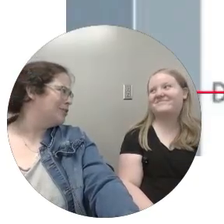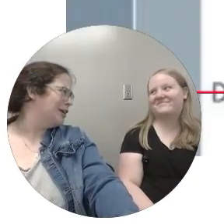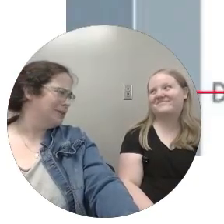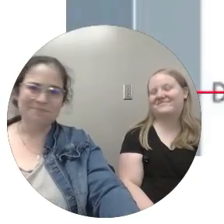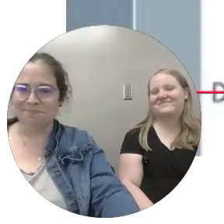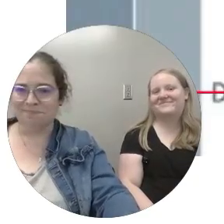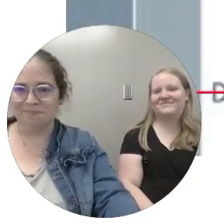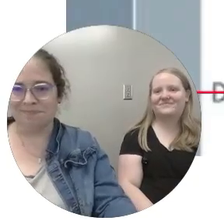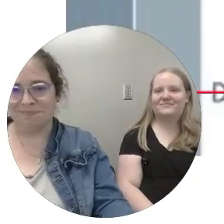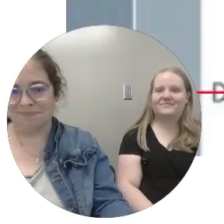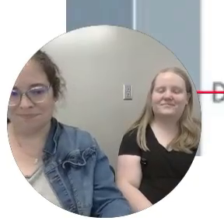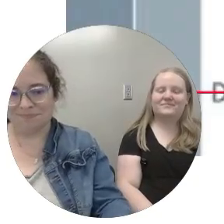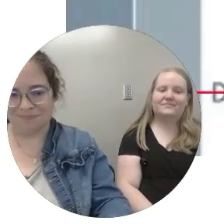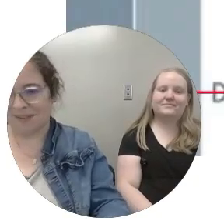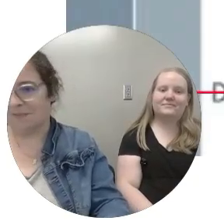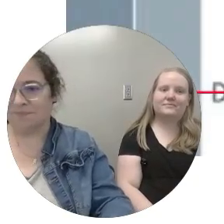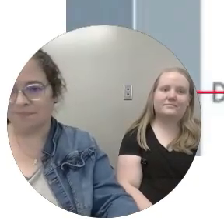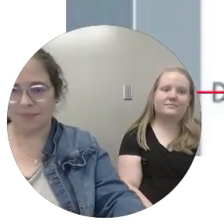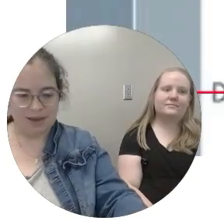all on the same page there.